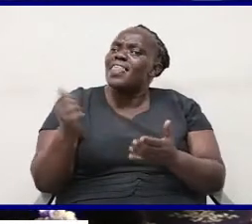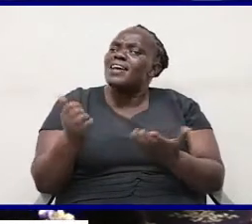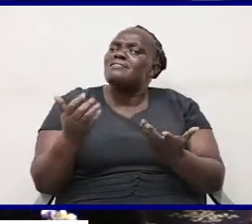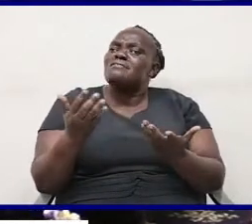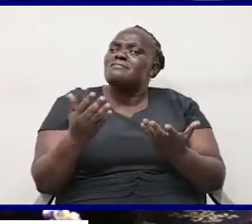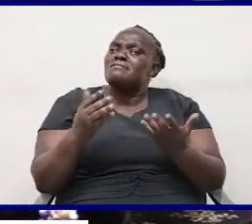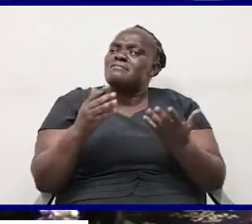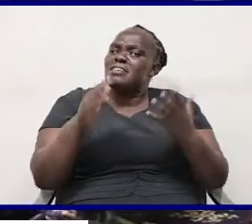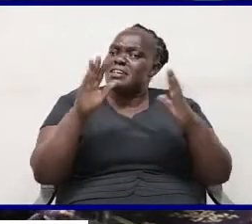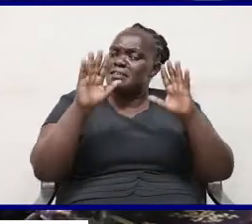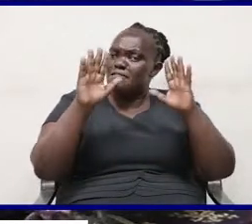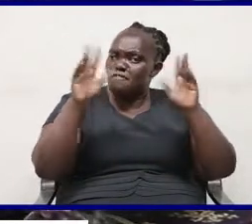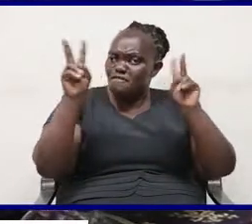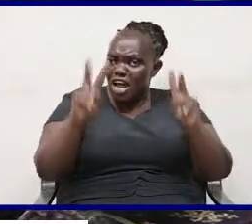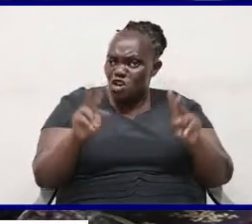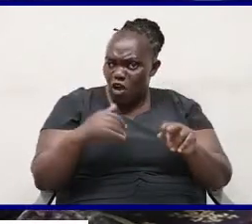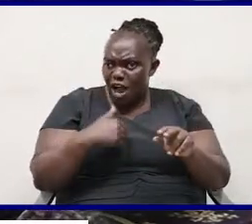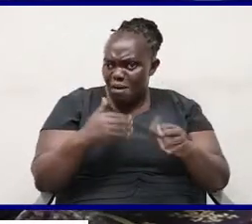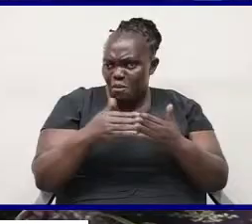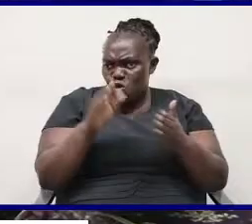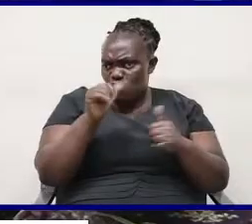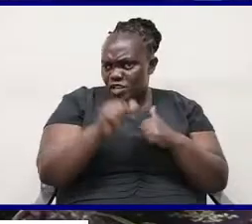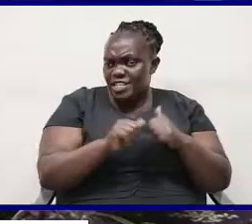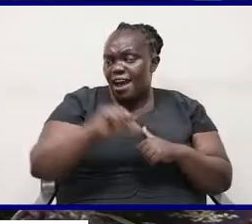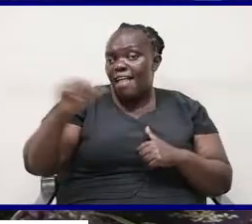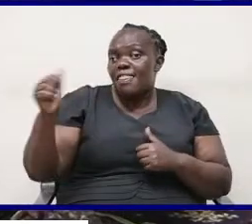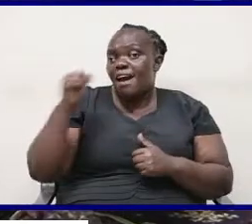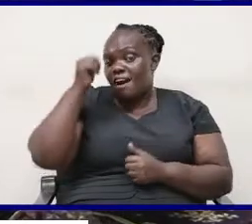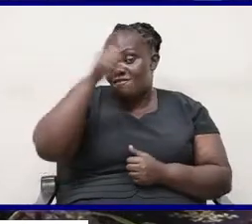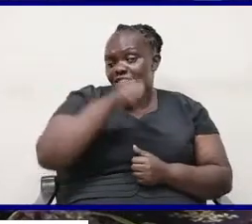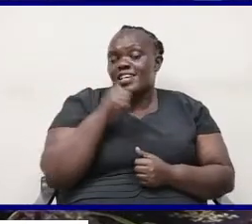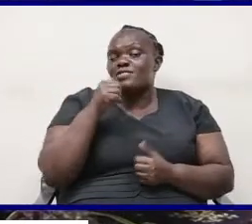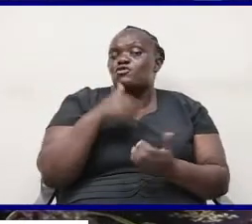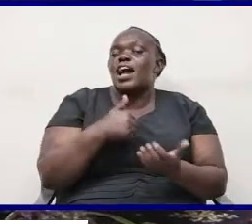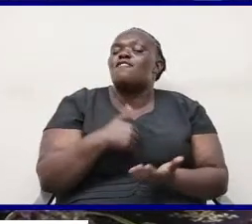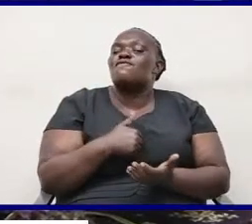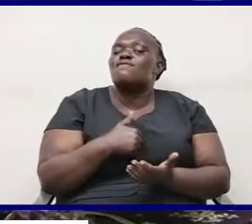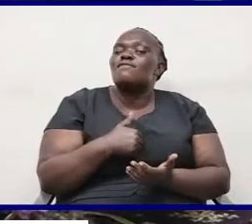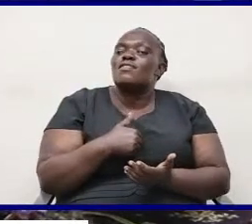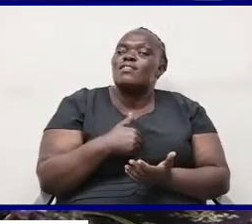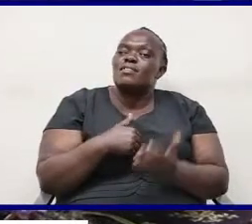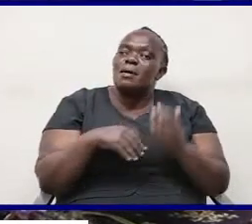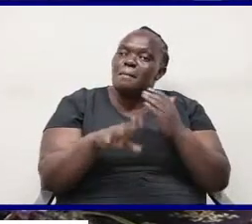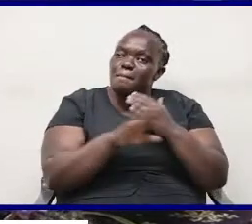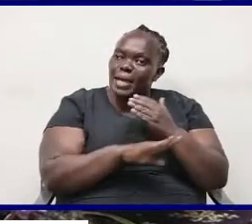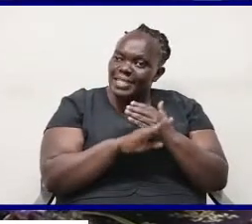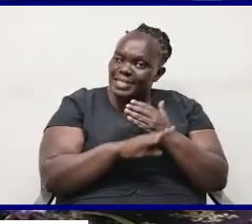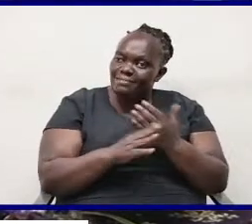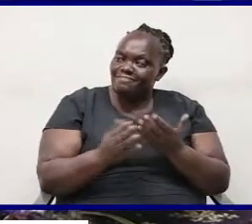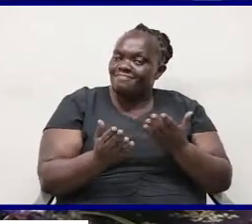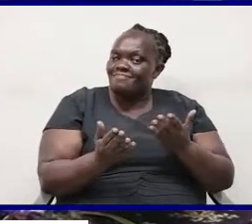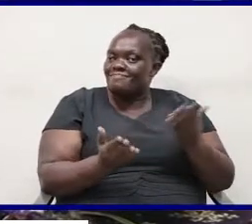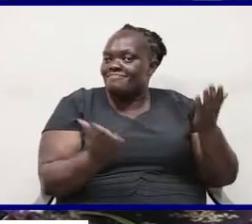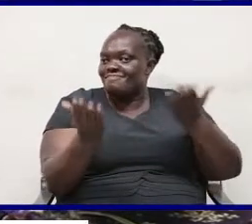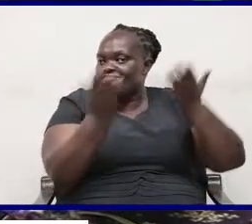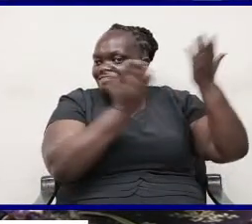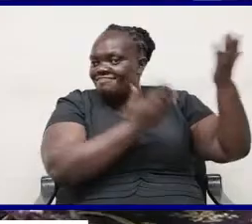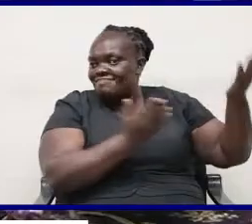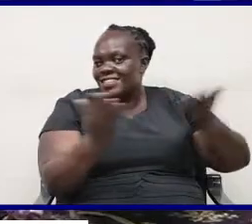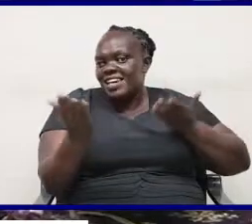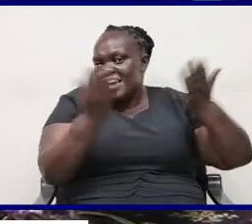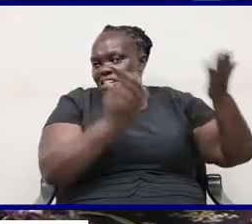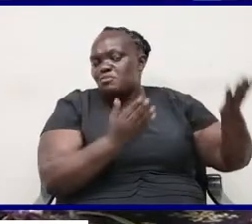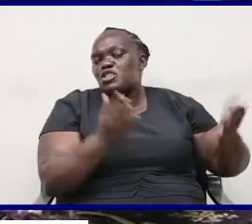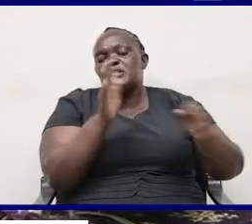Africa? So to the rest of Africa, we are basically exporting so